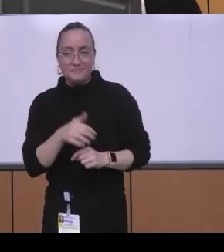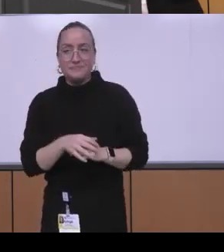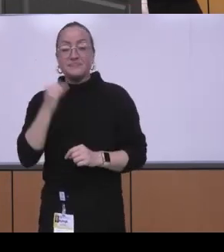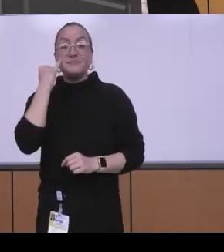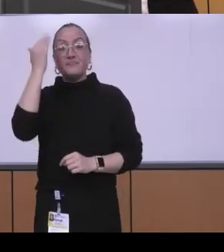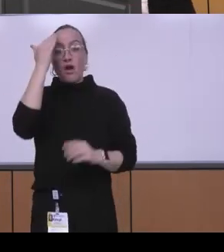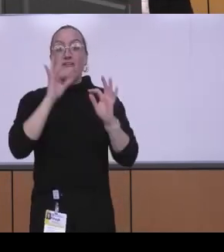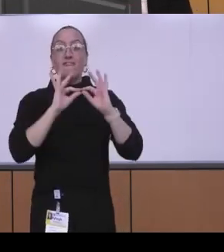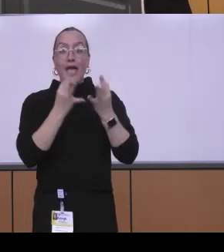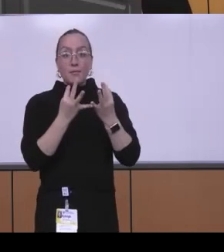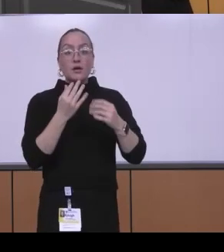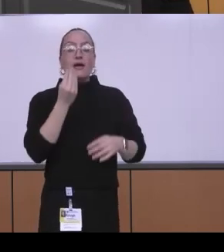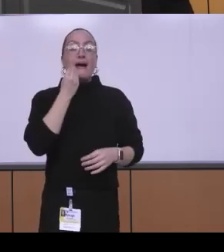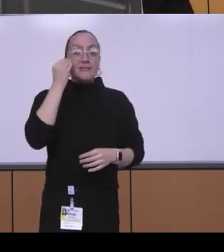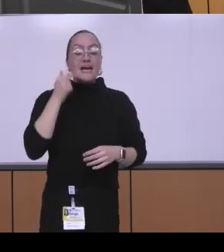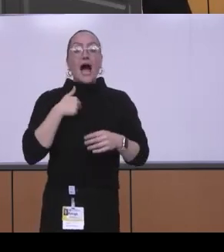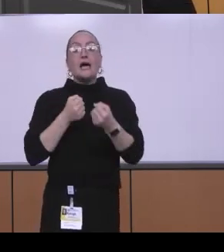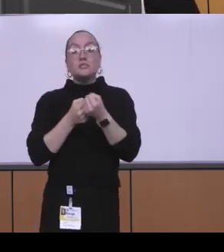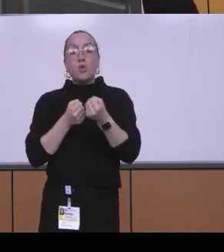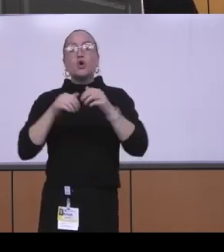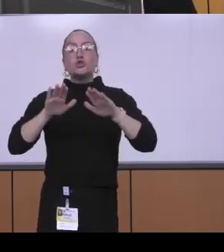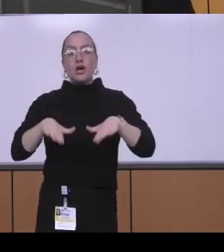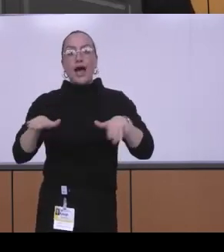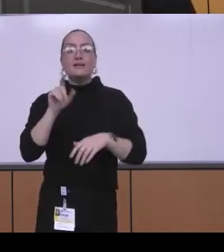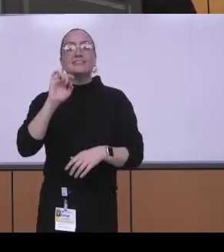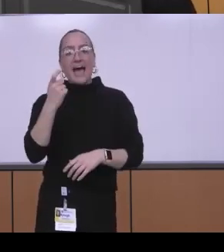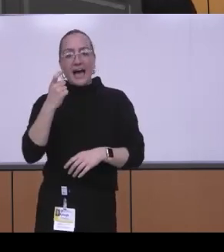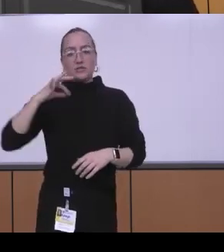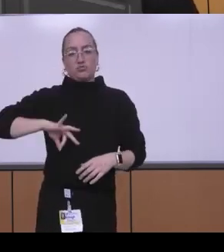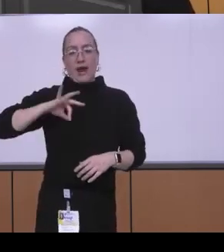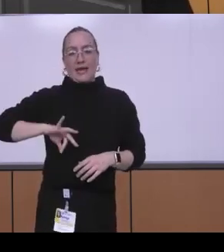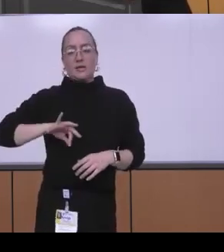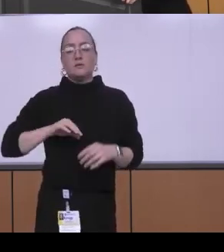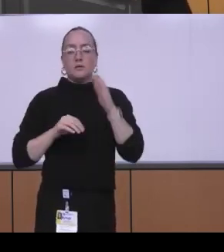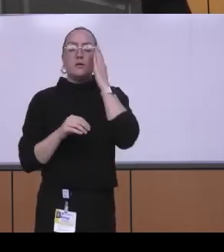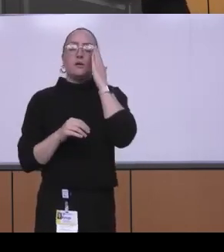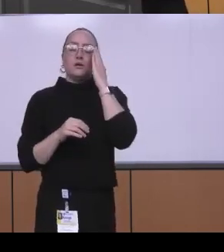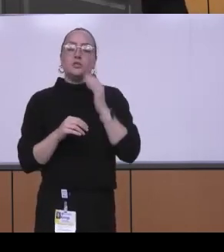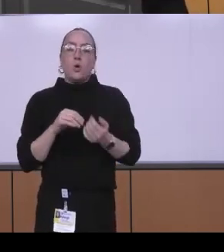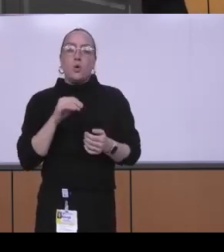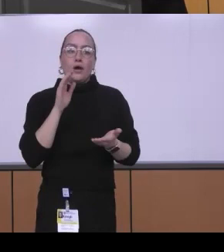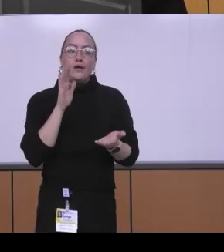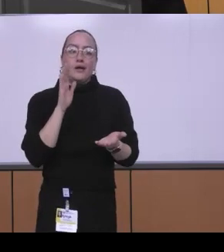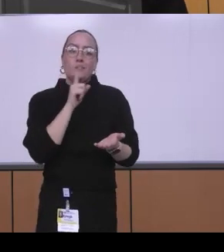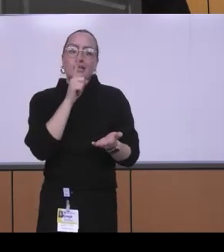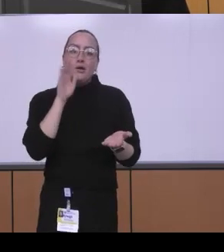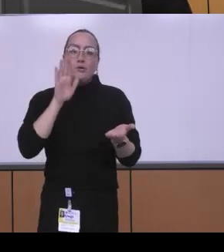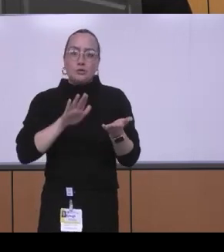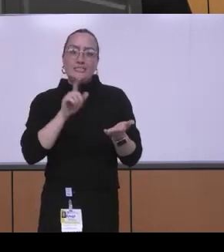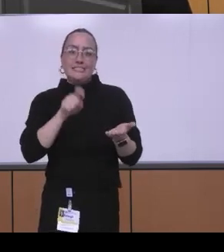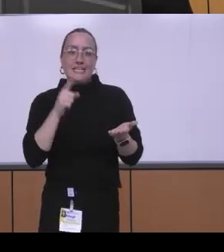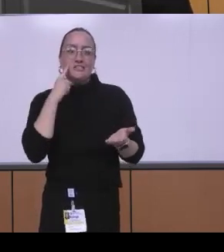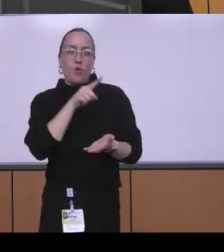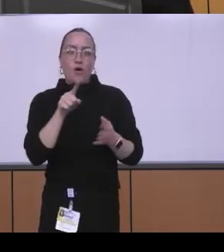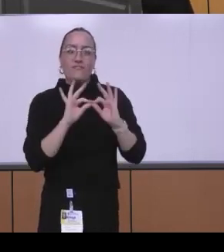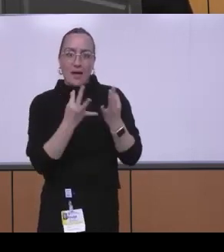are housing, support, the child tax credit has been very helpful in kind of reducing needs for families. So I think,